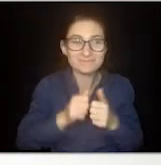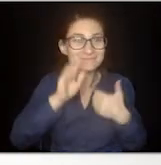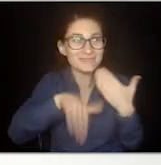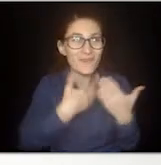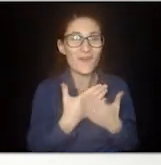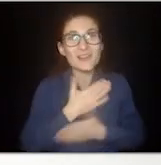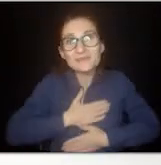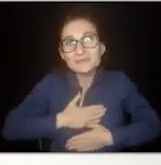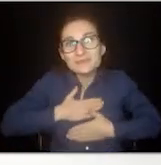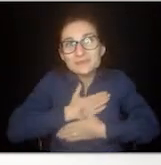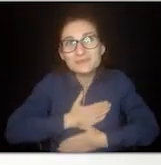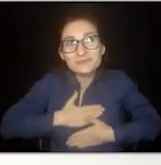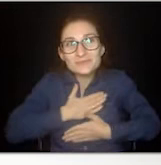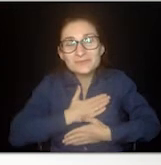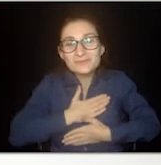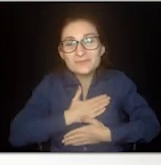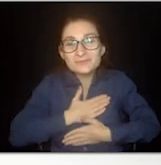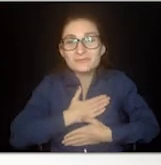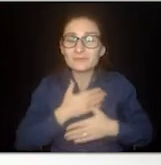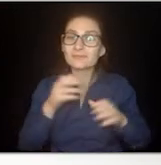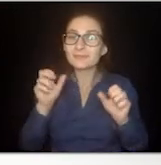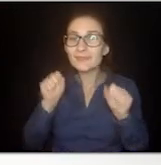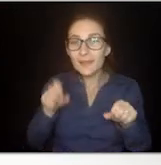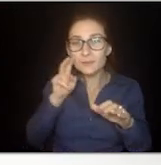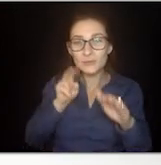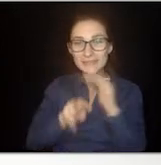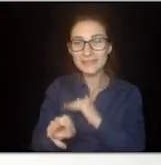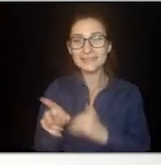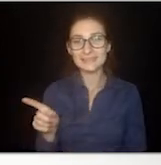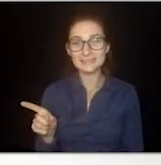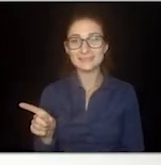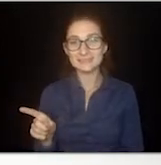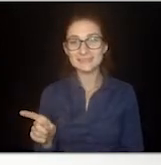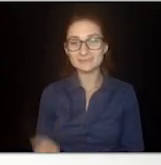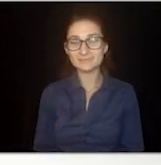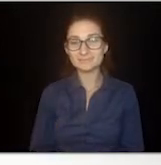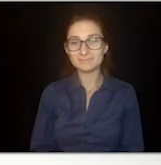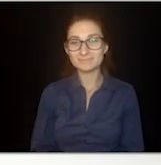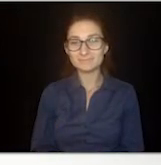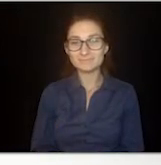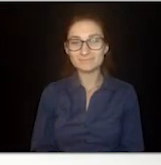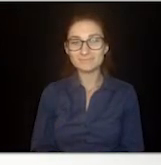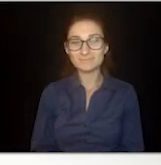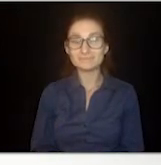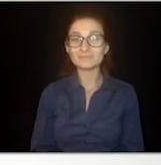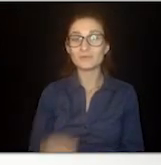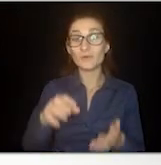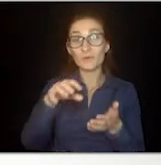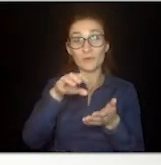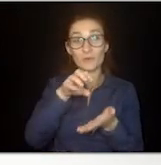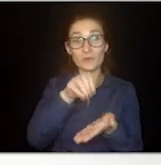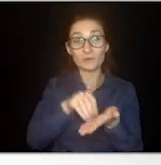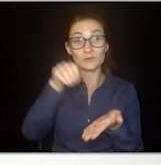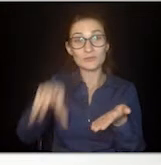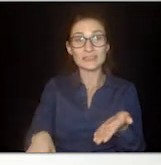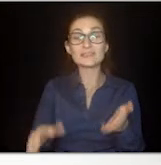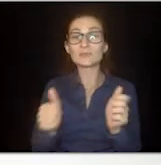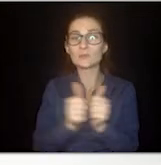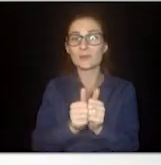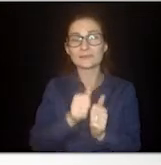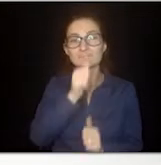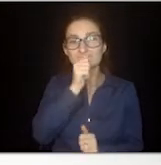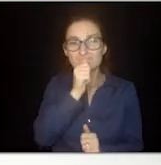me. All those things I like because it's predictable, okay? So students with